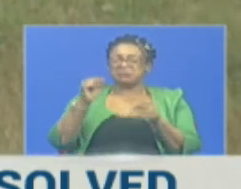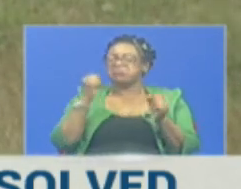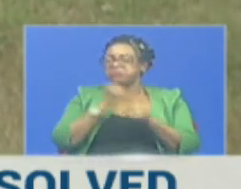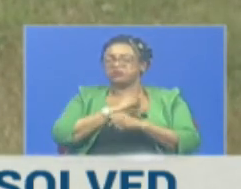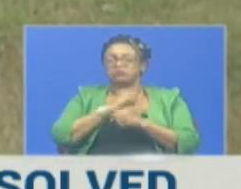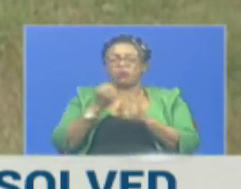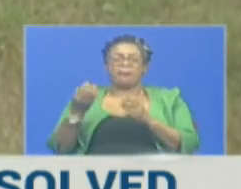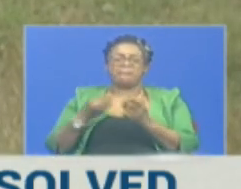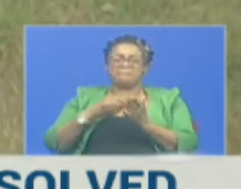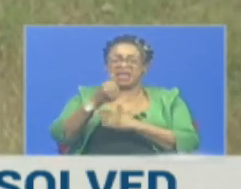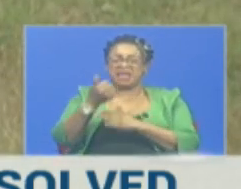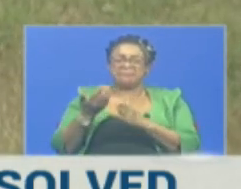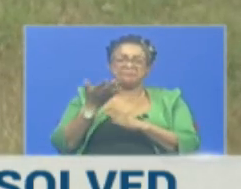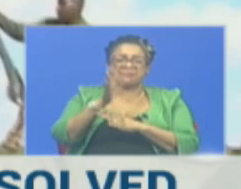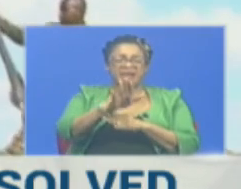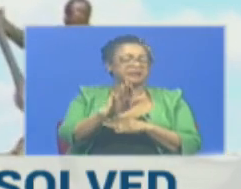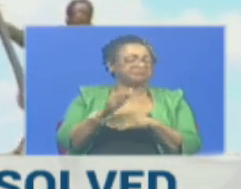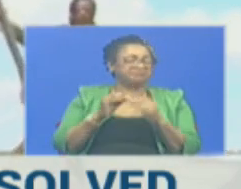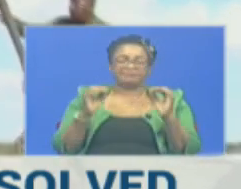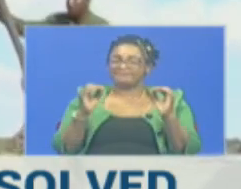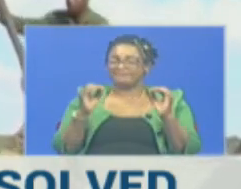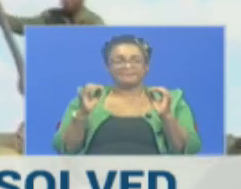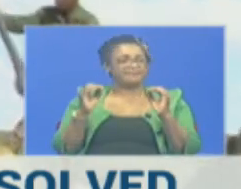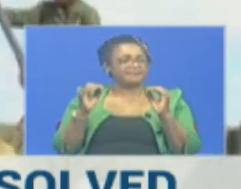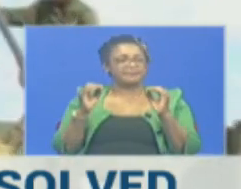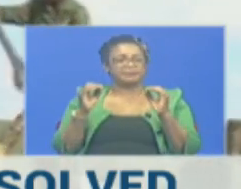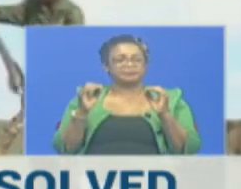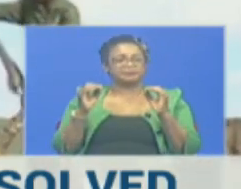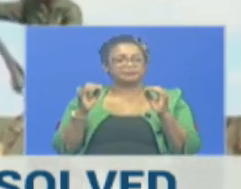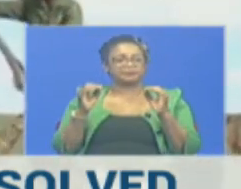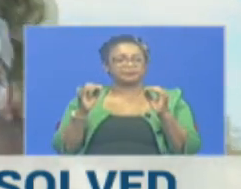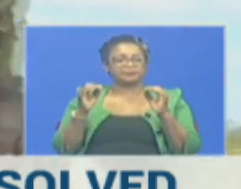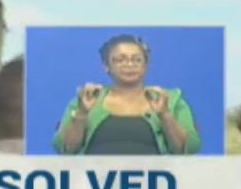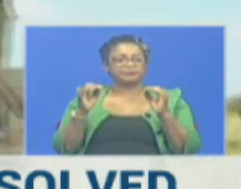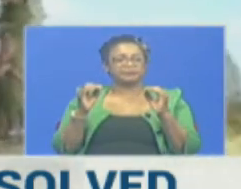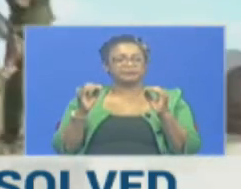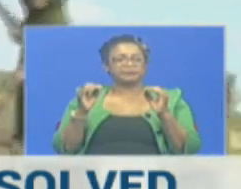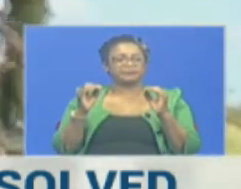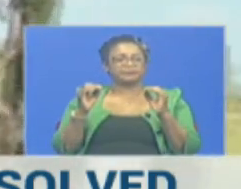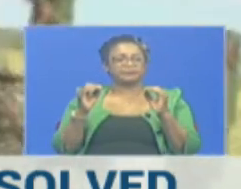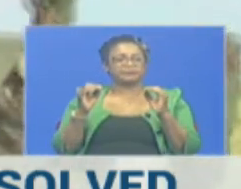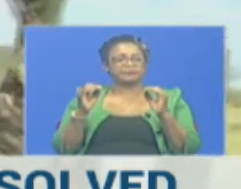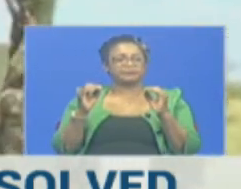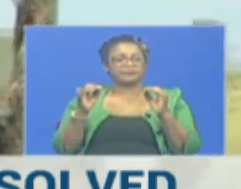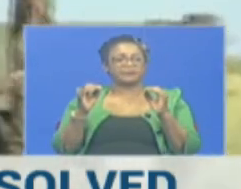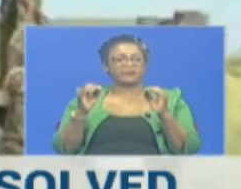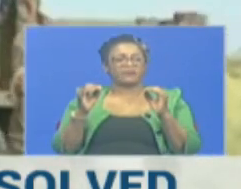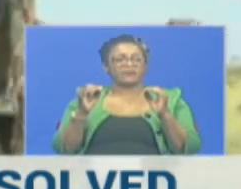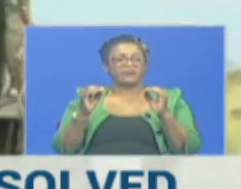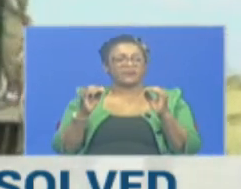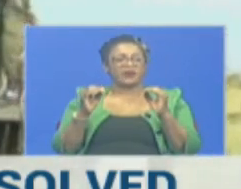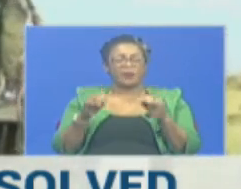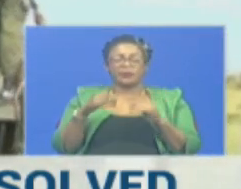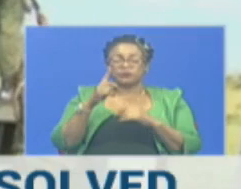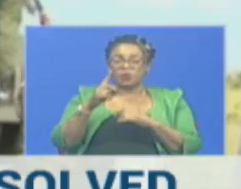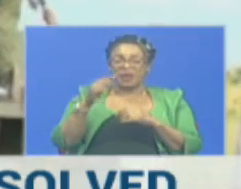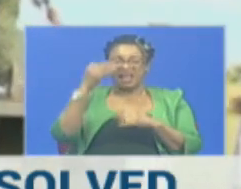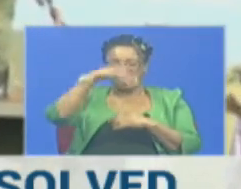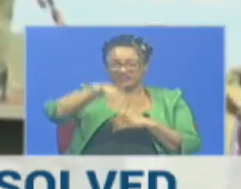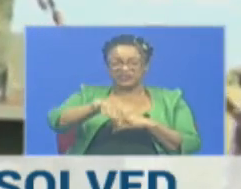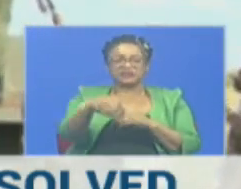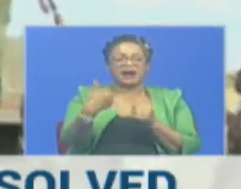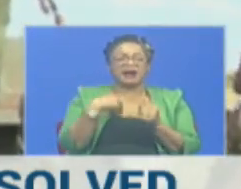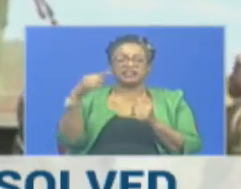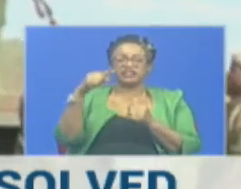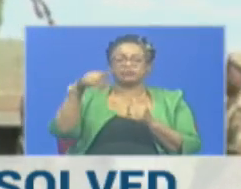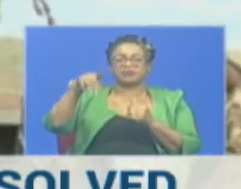compensation hakuna. One elephant was fitted with a GPS collar to monitor movement, but for now the three